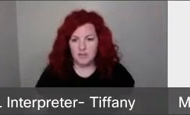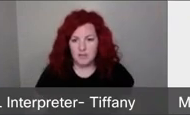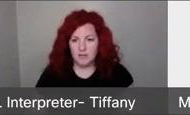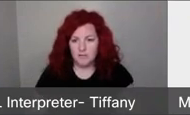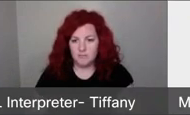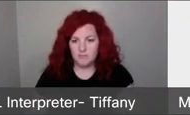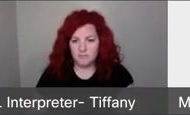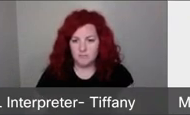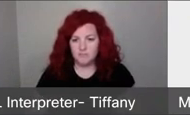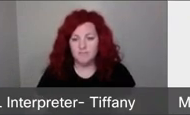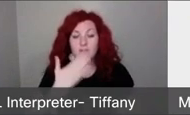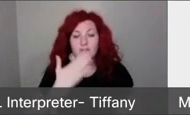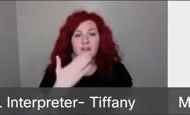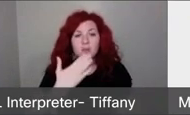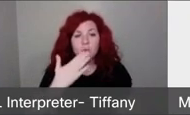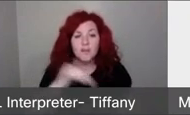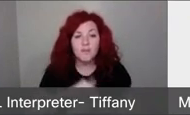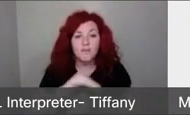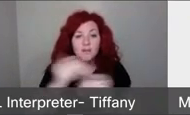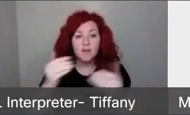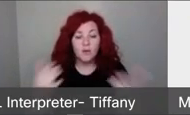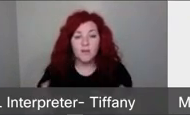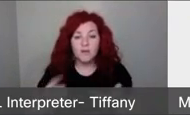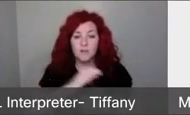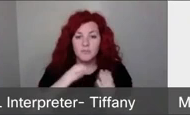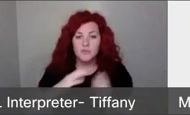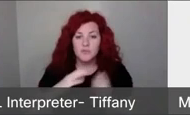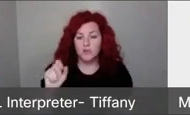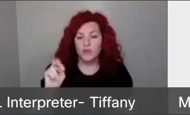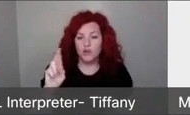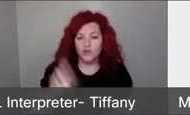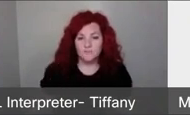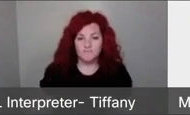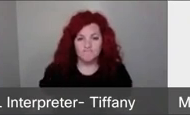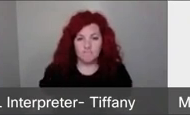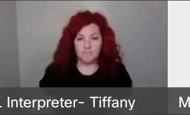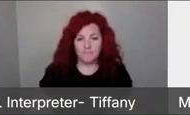Thank you. Good evening. At this time, we'd like to introduce Commissioner Lerner.